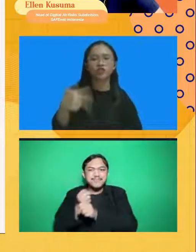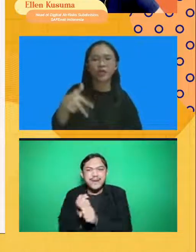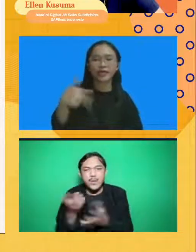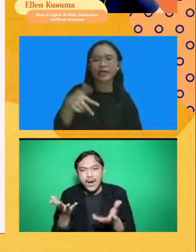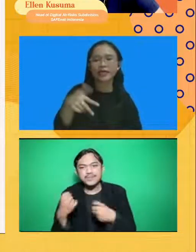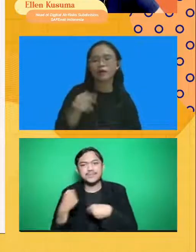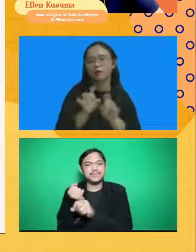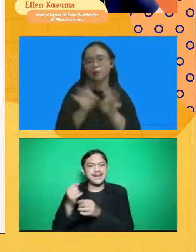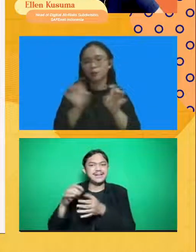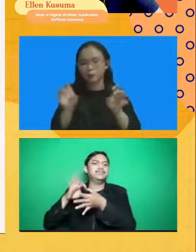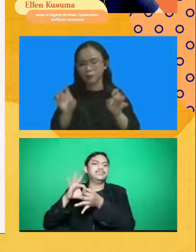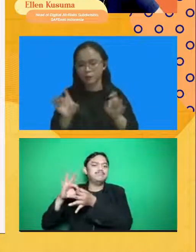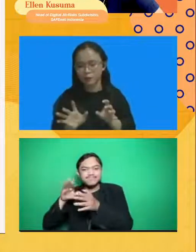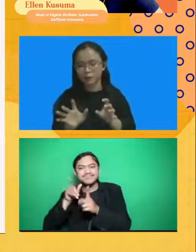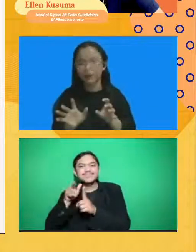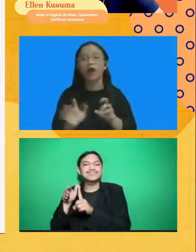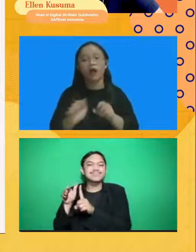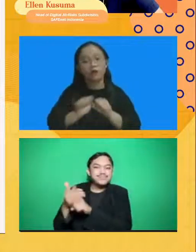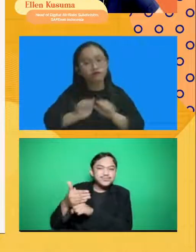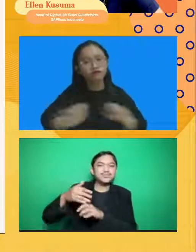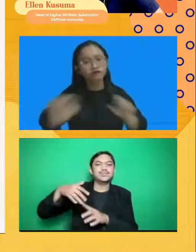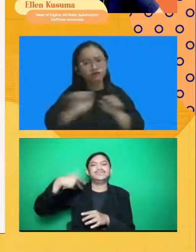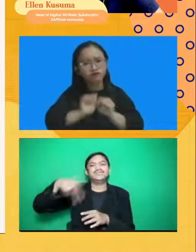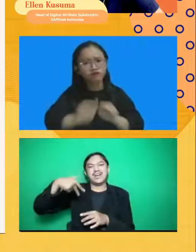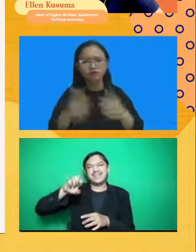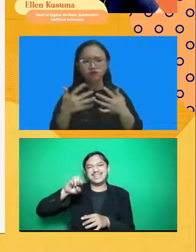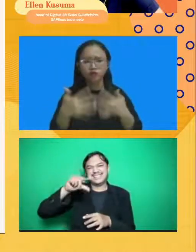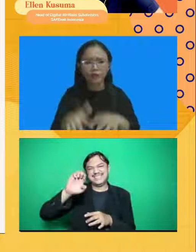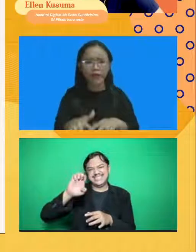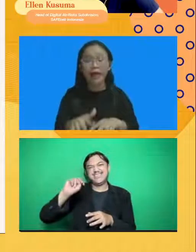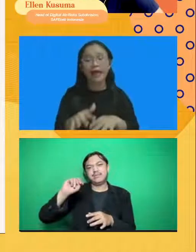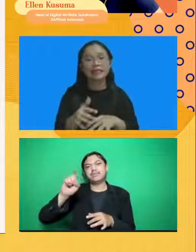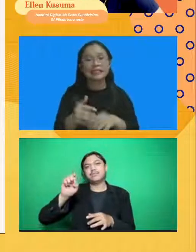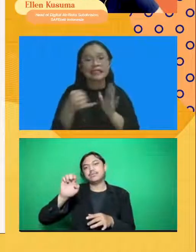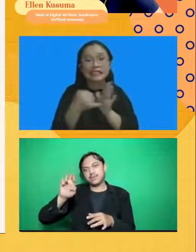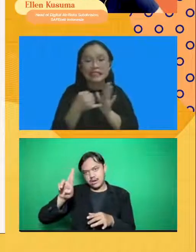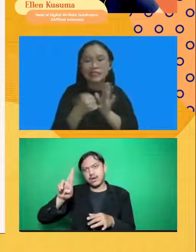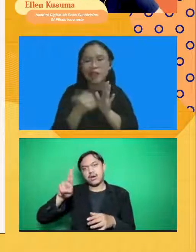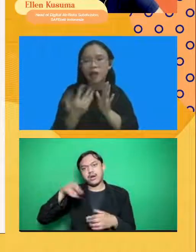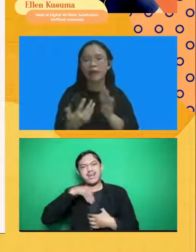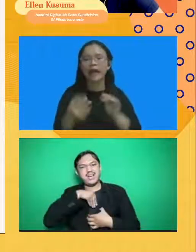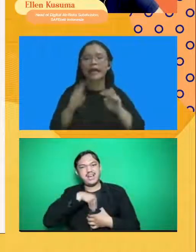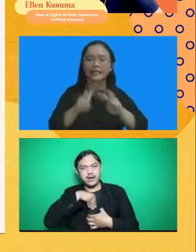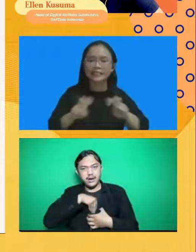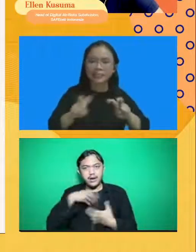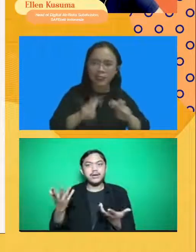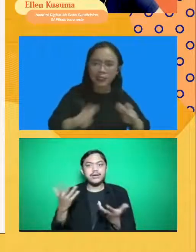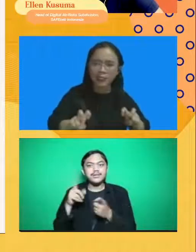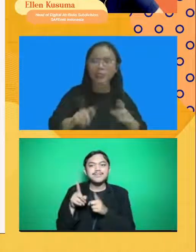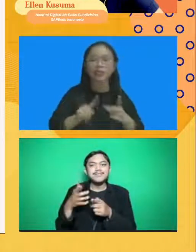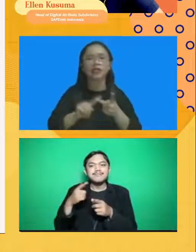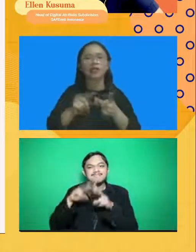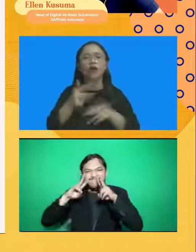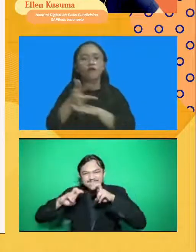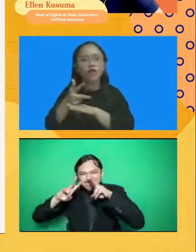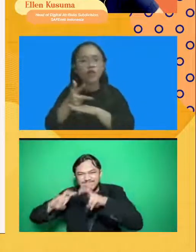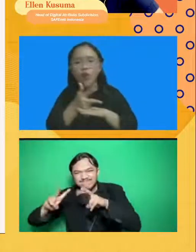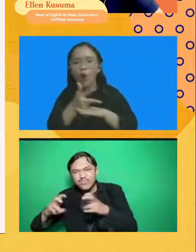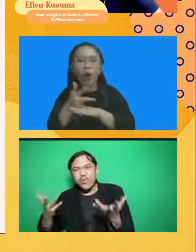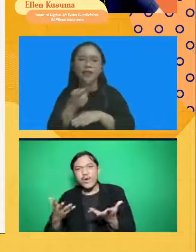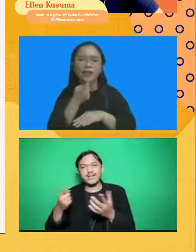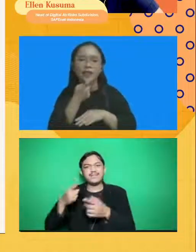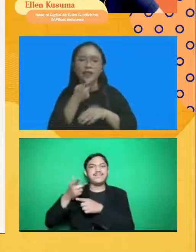we publish some research, some educative information or practical tips. We also